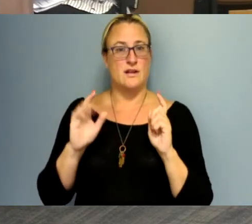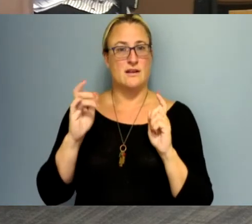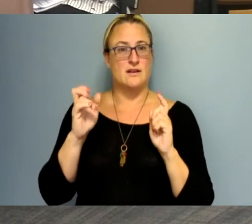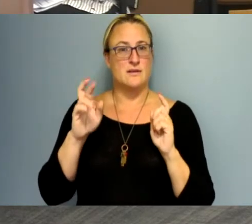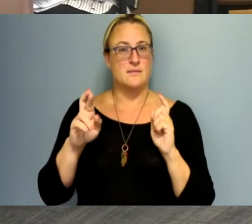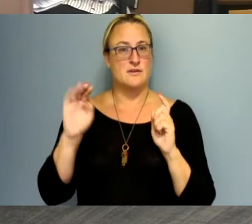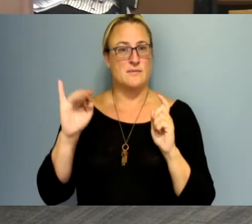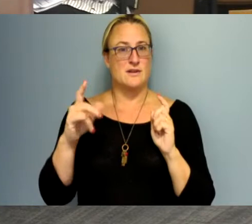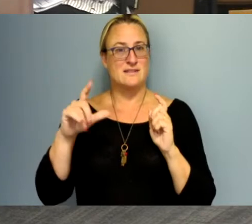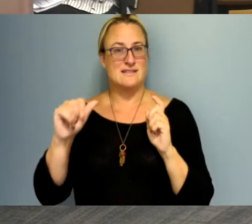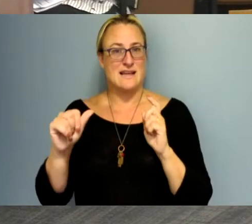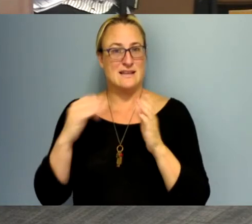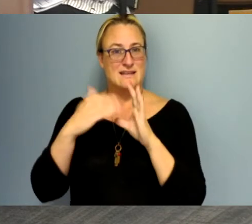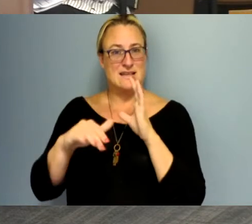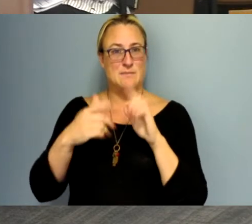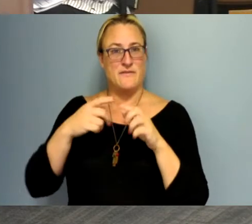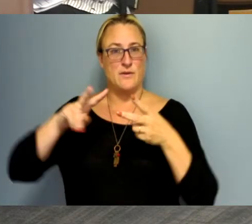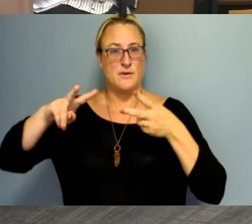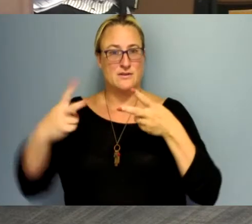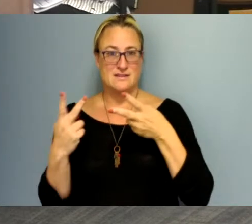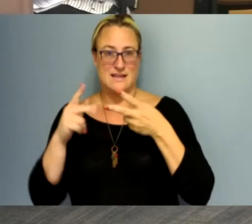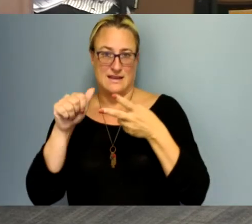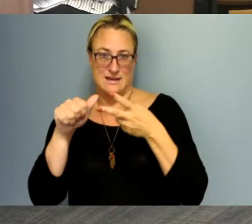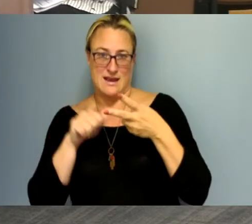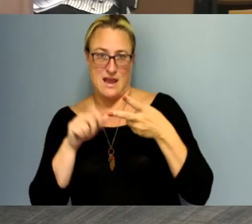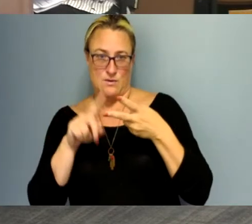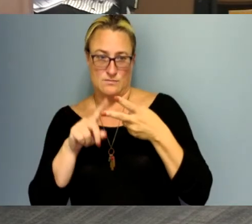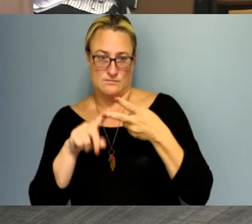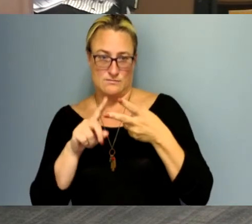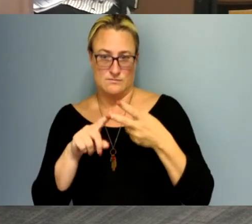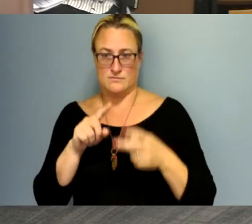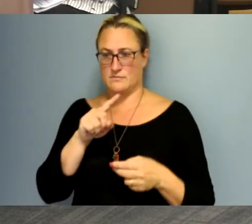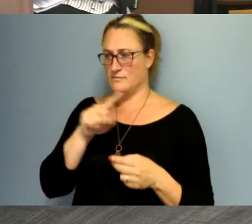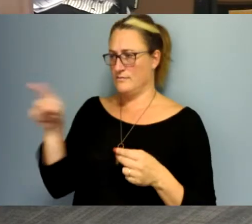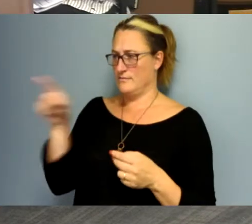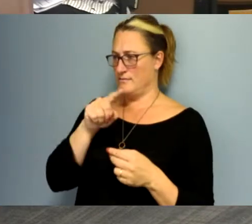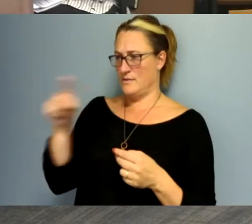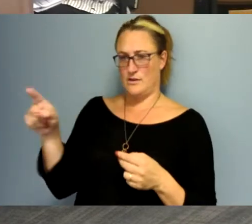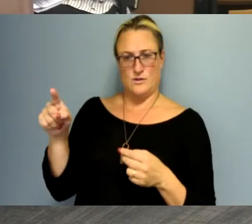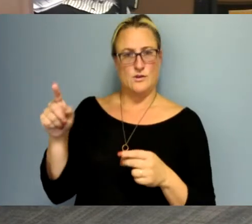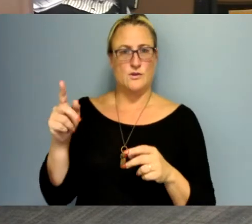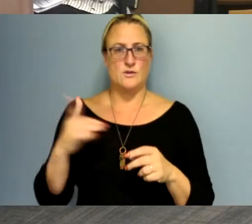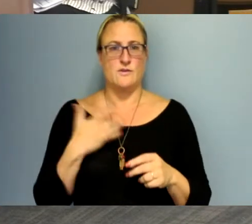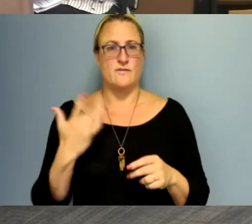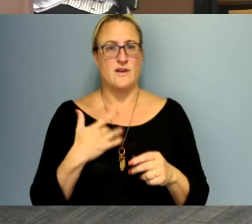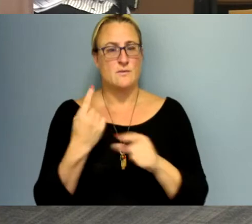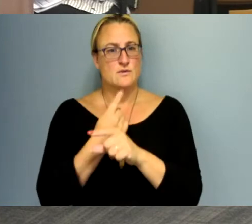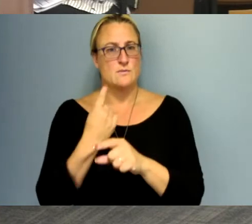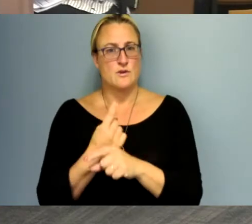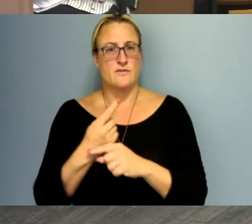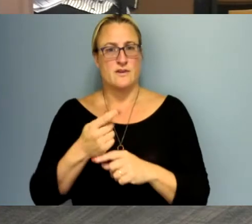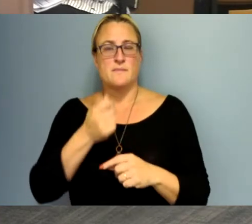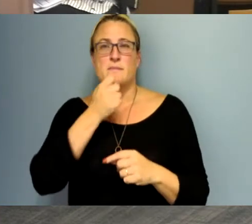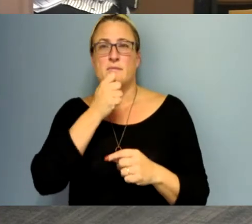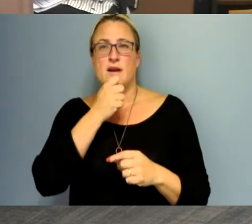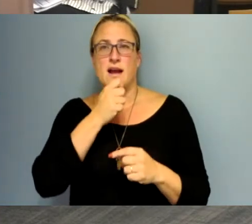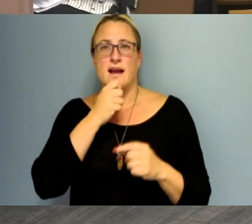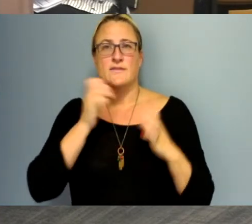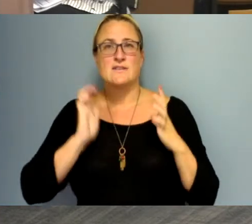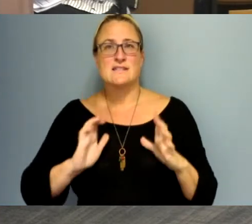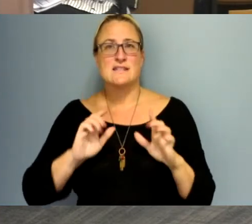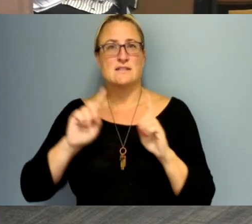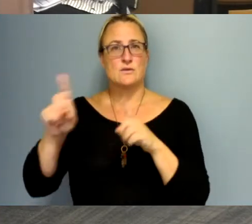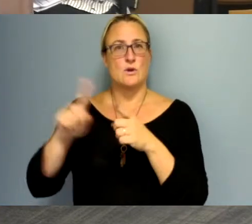from her second email account. You five felt it was appropriate to take a private citizen to court to keep those